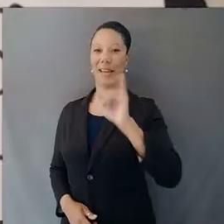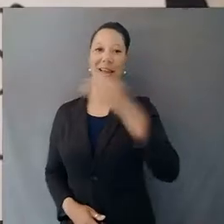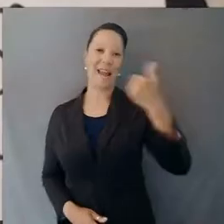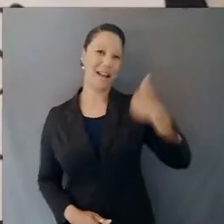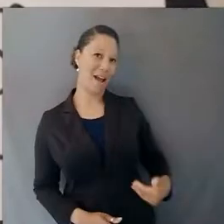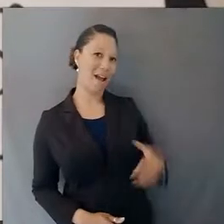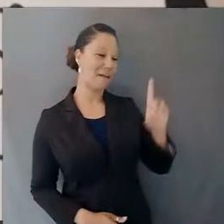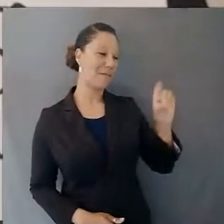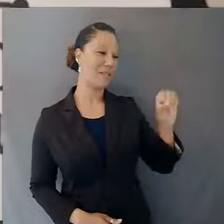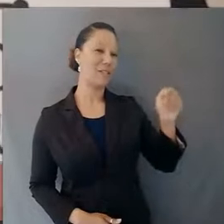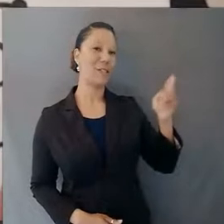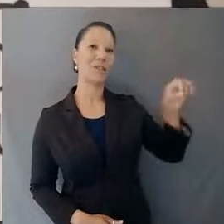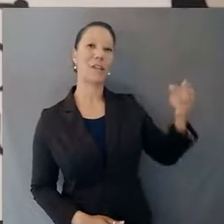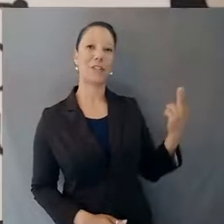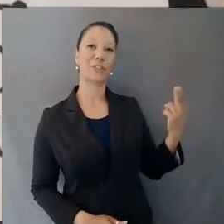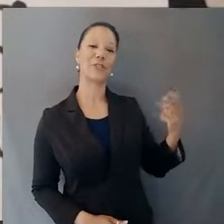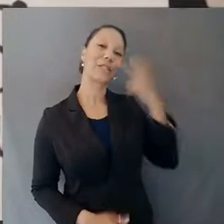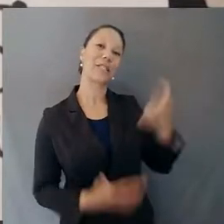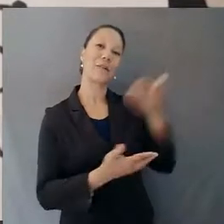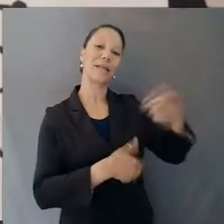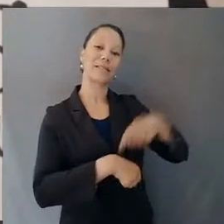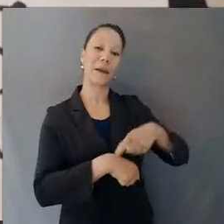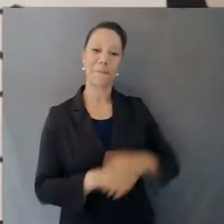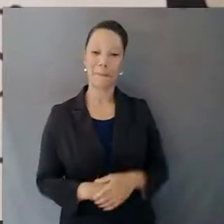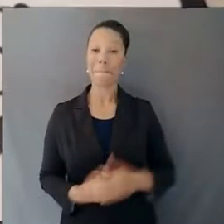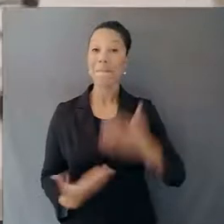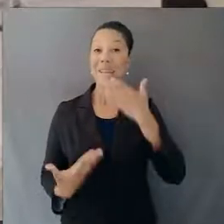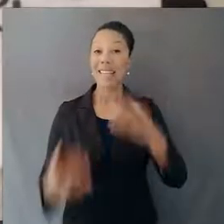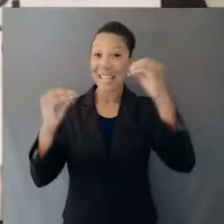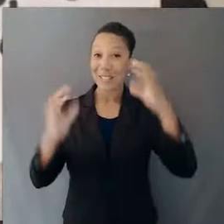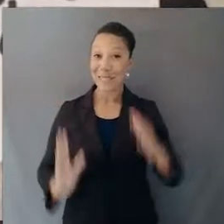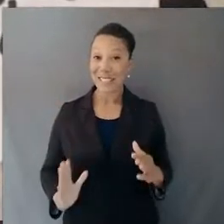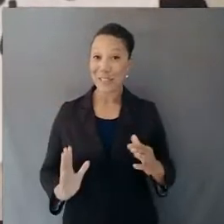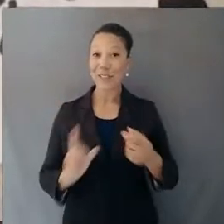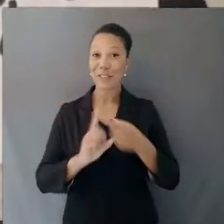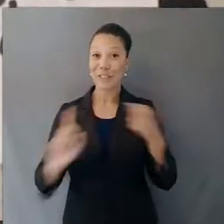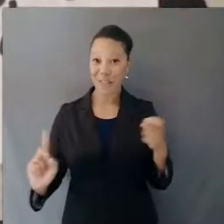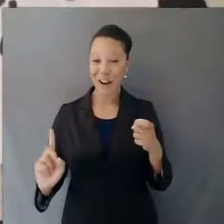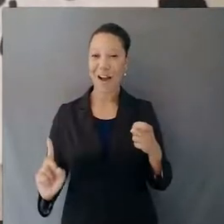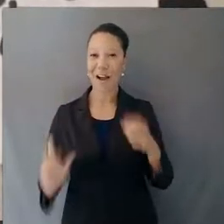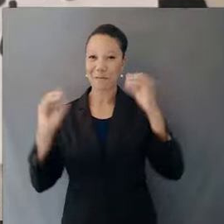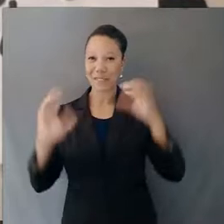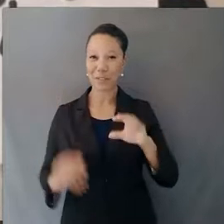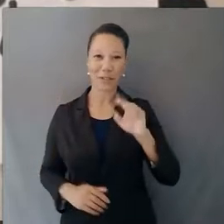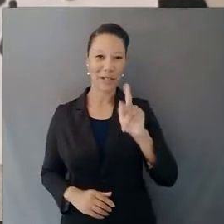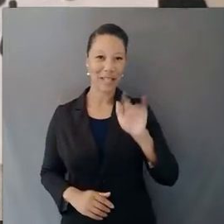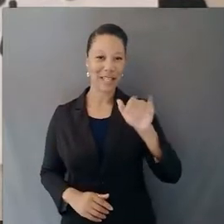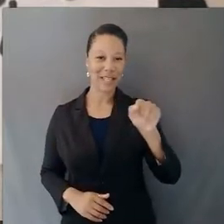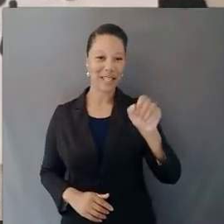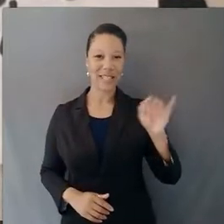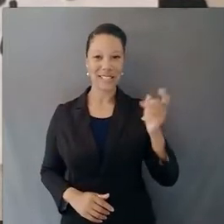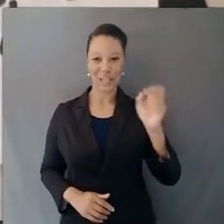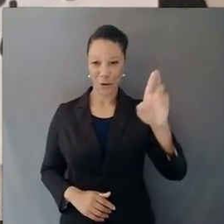Thank you, teachers. Written and illustrated by me, Ms. Kissinger. To my fellow educators, a happy